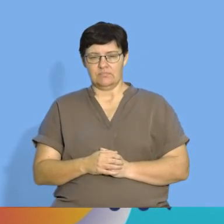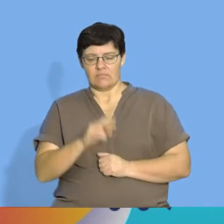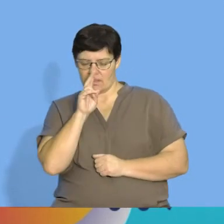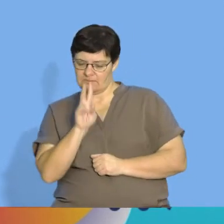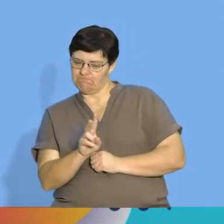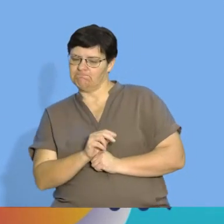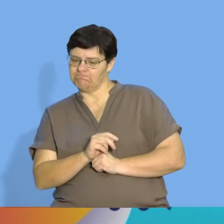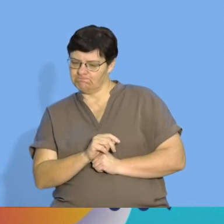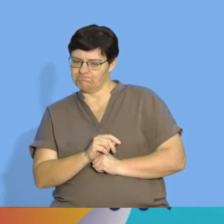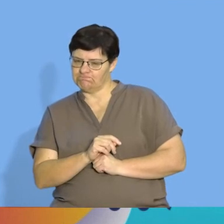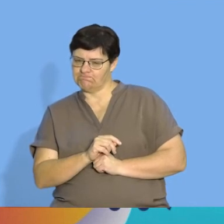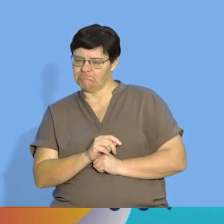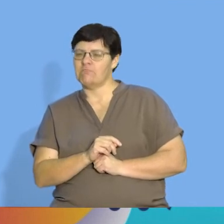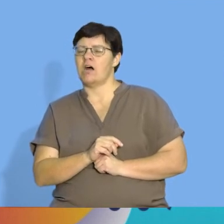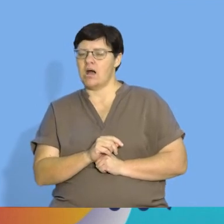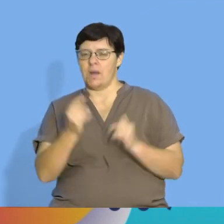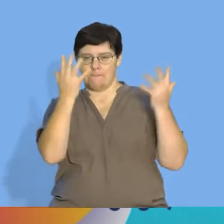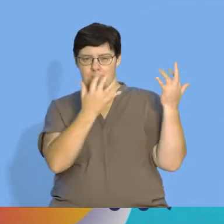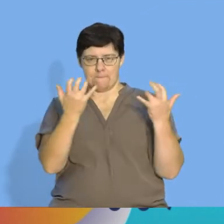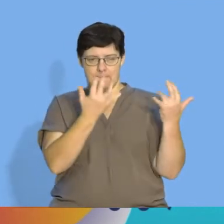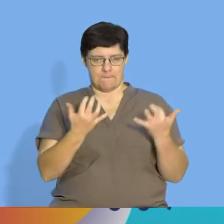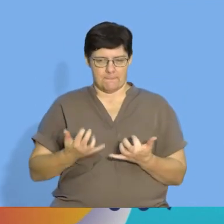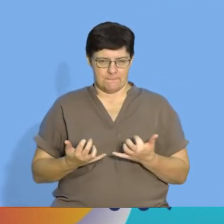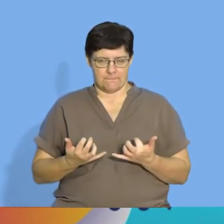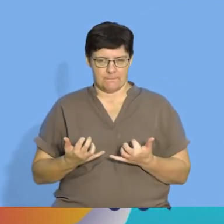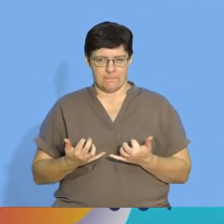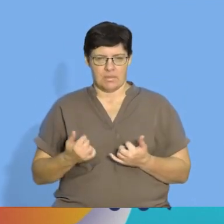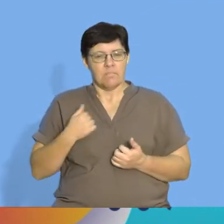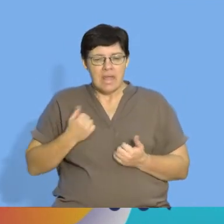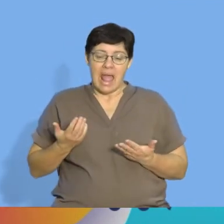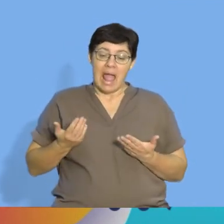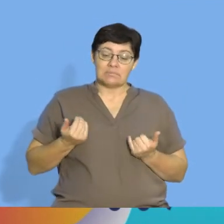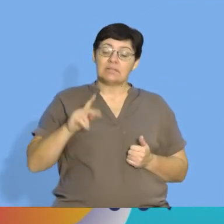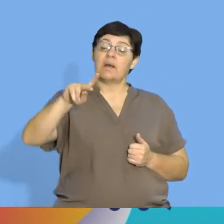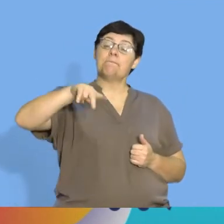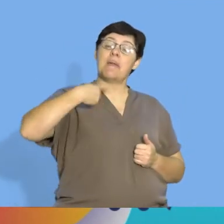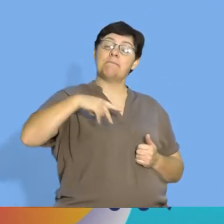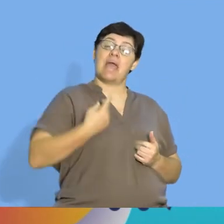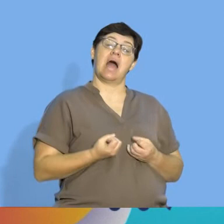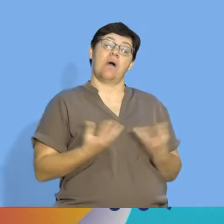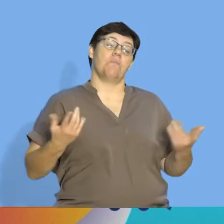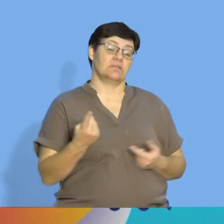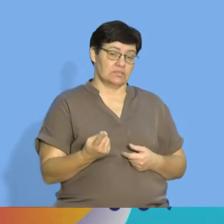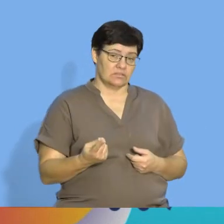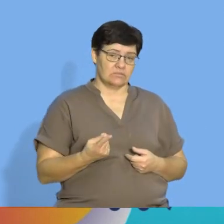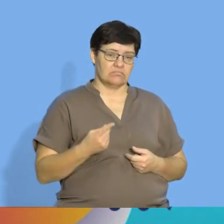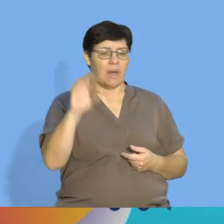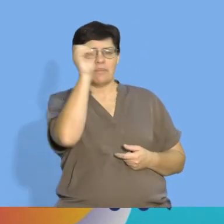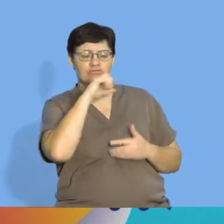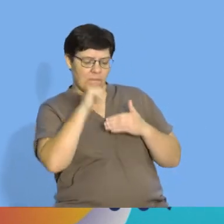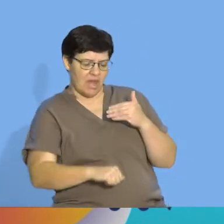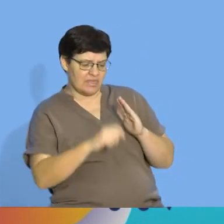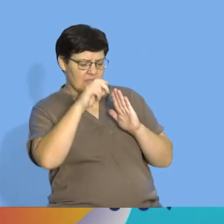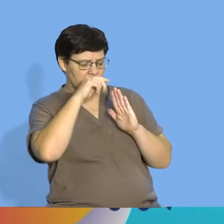saw how we have to look at the calculations in terms of how are we expecting our debtors to pay